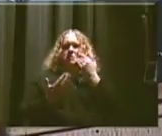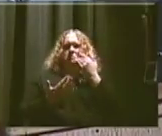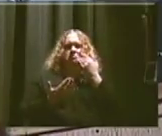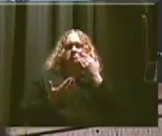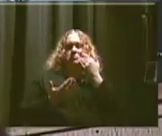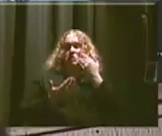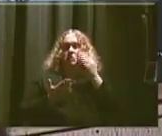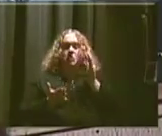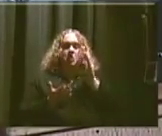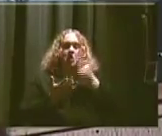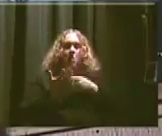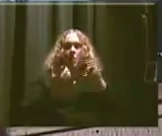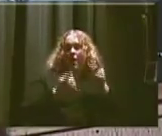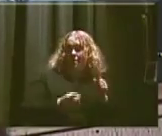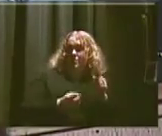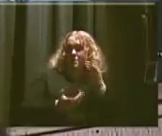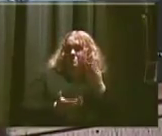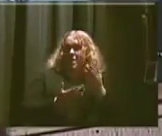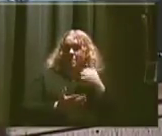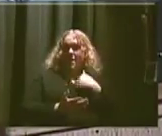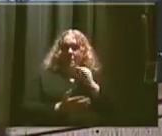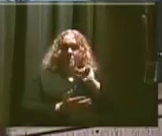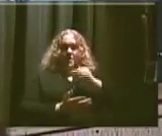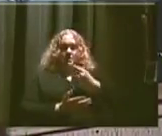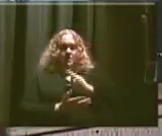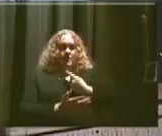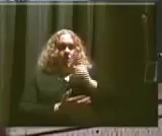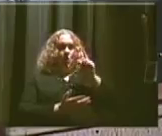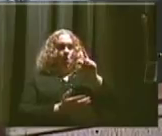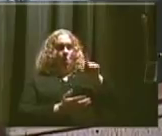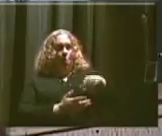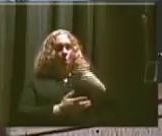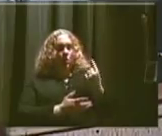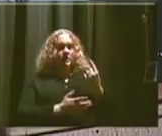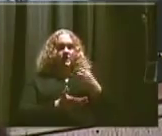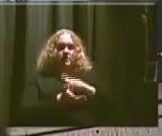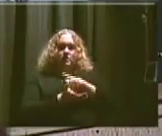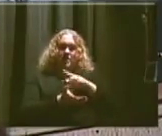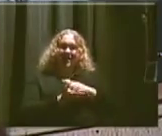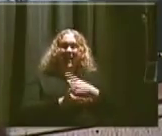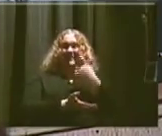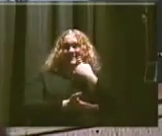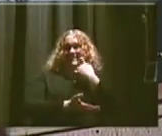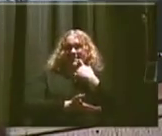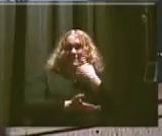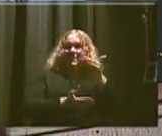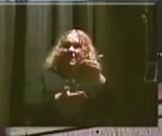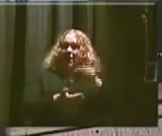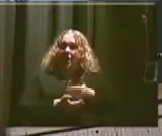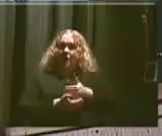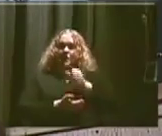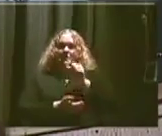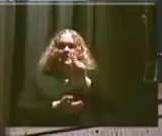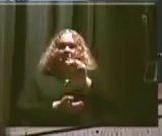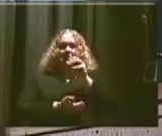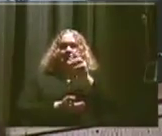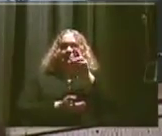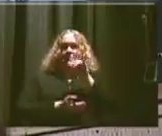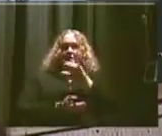and you could be the only doctor around. And now I am recently hired at St. Mary's and Jewish Hospital.